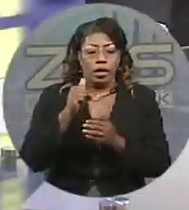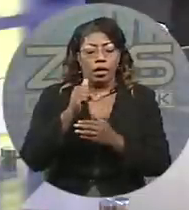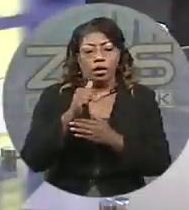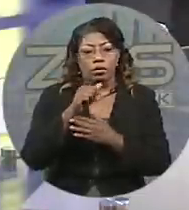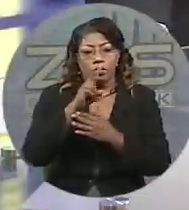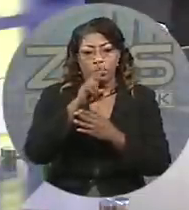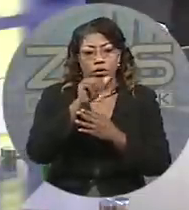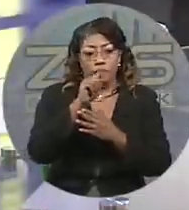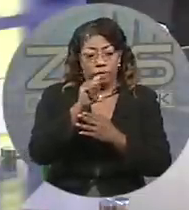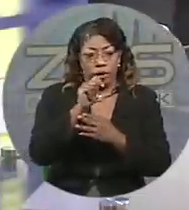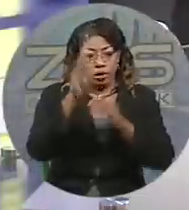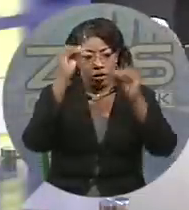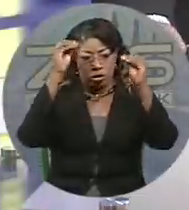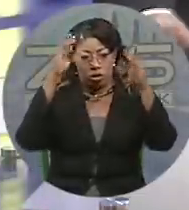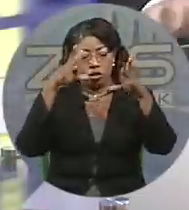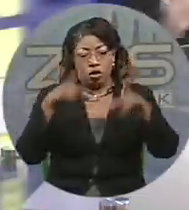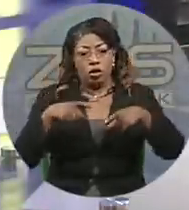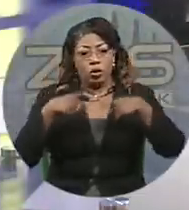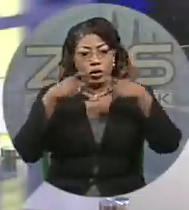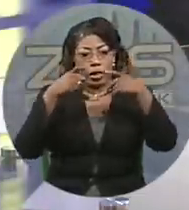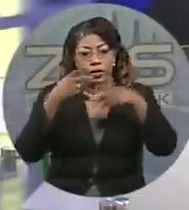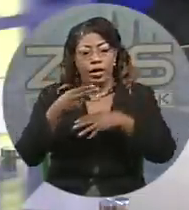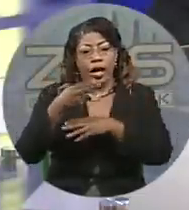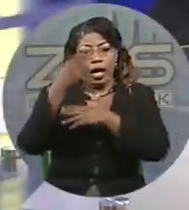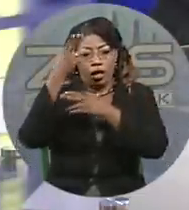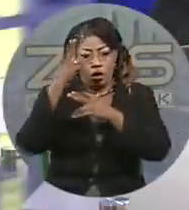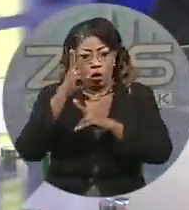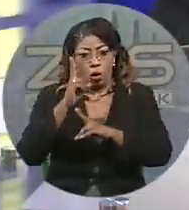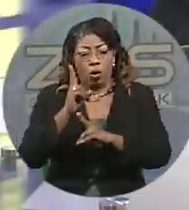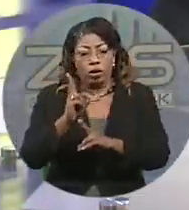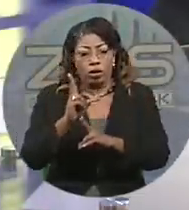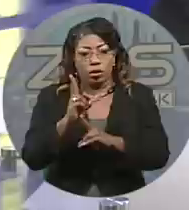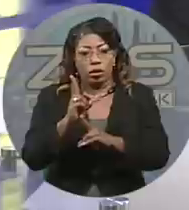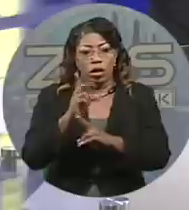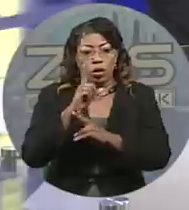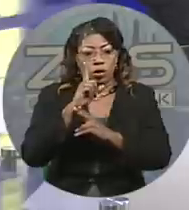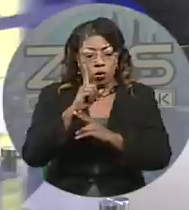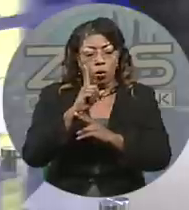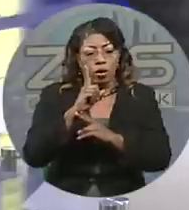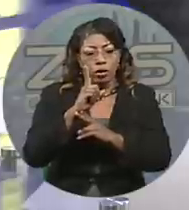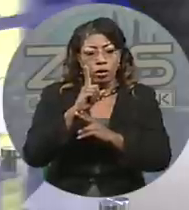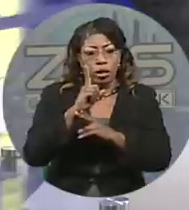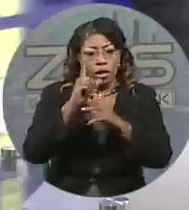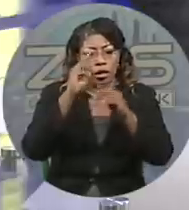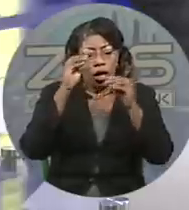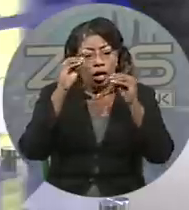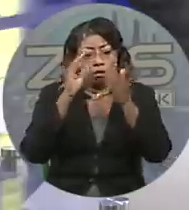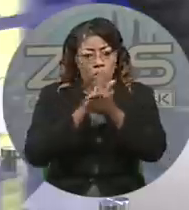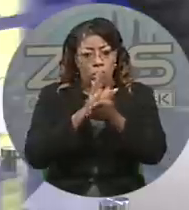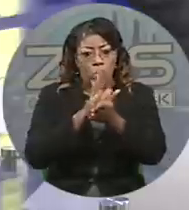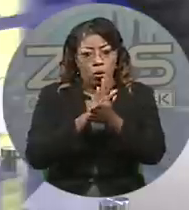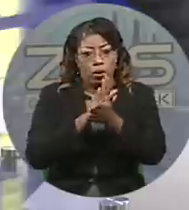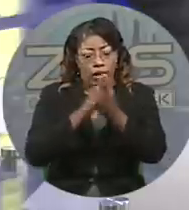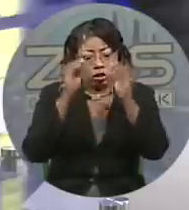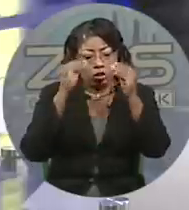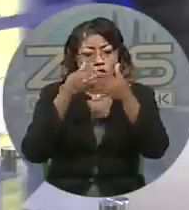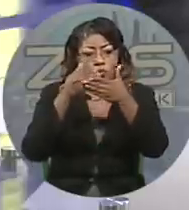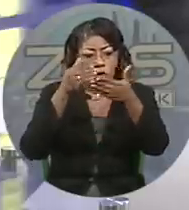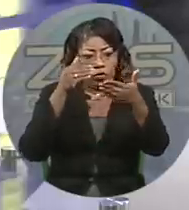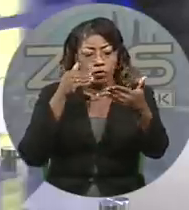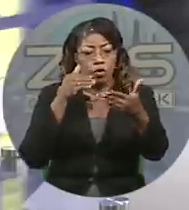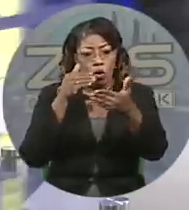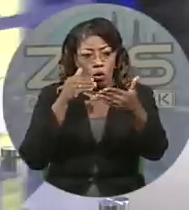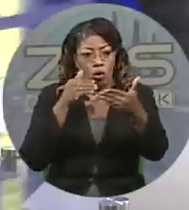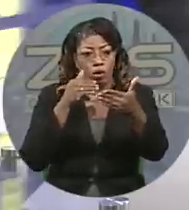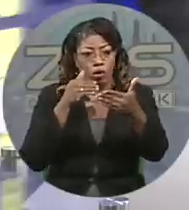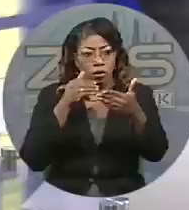10 years received a very high honor today. The institution she once led was renamed in her honor. Education officials joined Prime